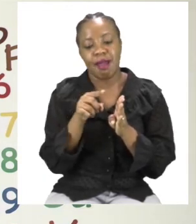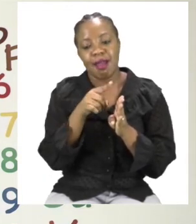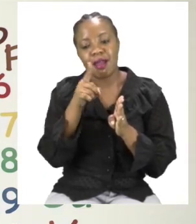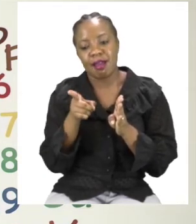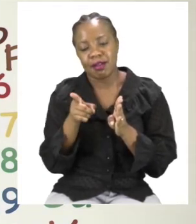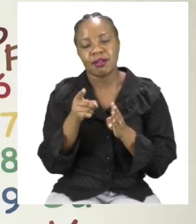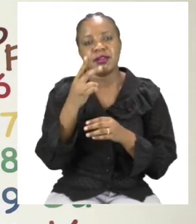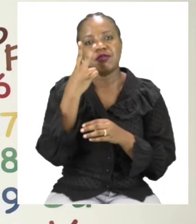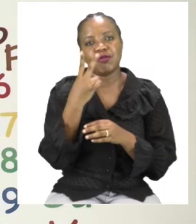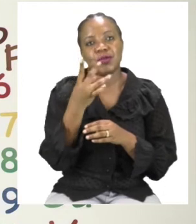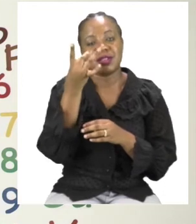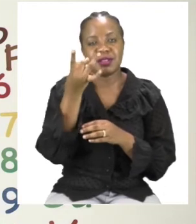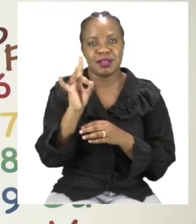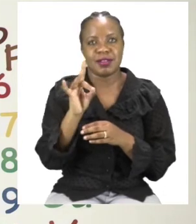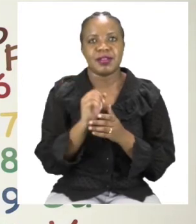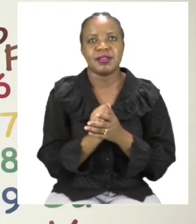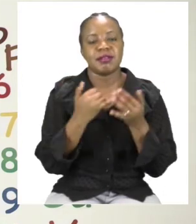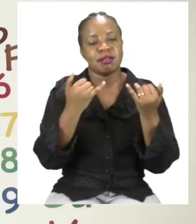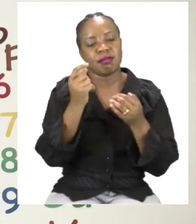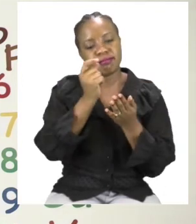28. So we are going to write our